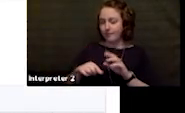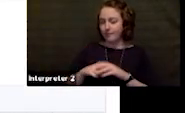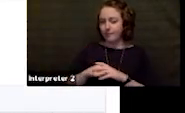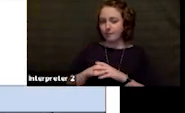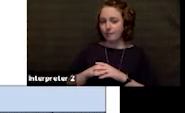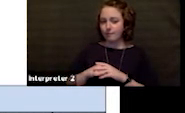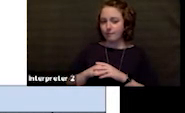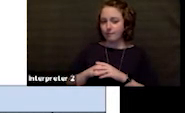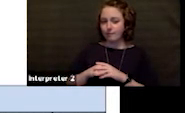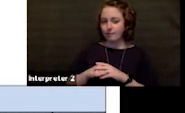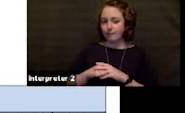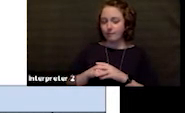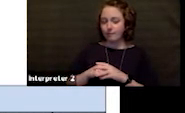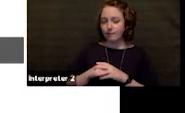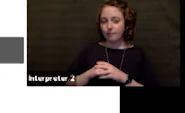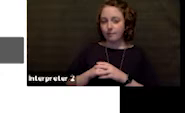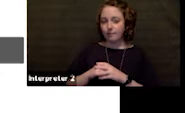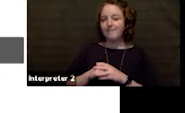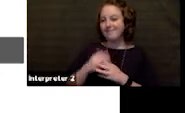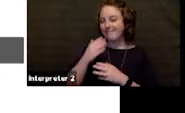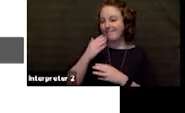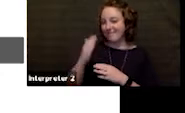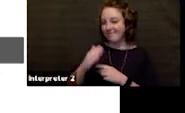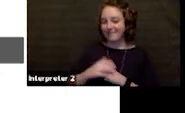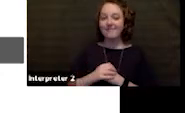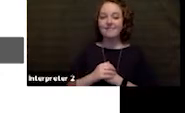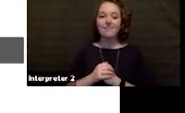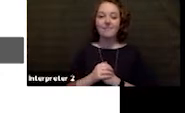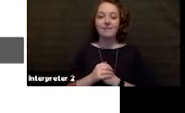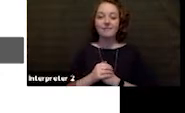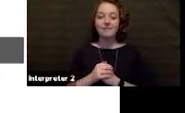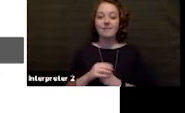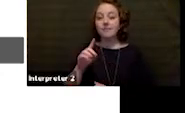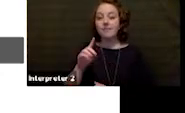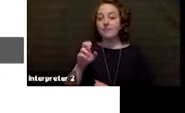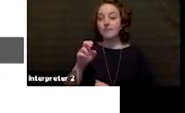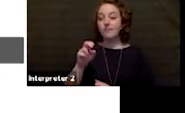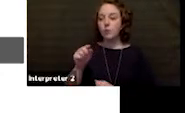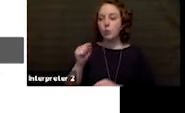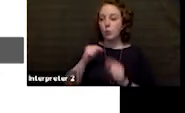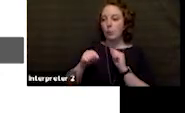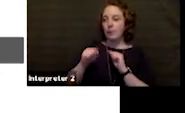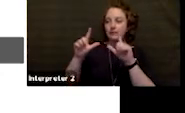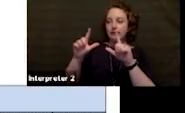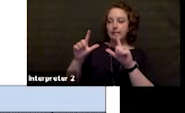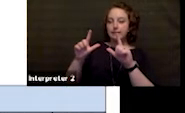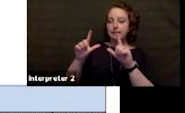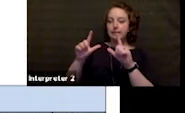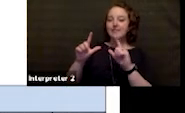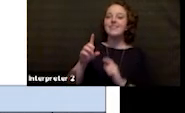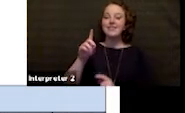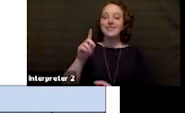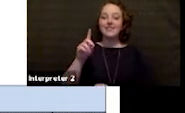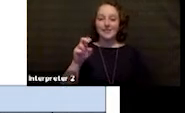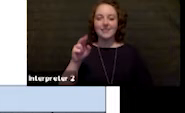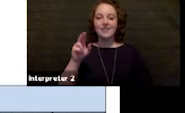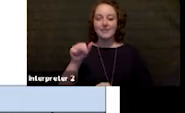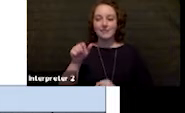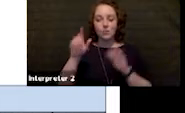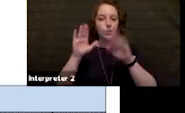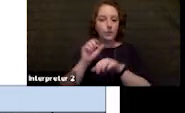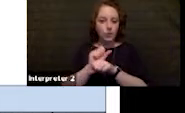Yep. Thanks. And so Dina did an excellent, go back 1, please. Dina did a great job explaining one